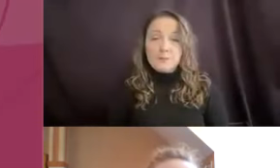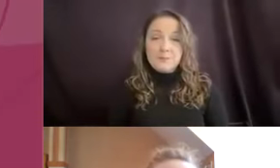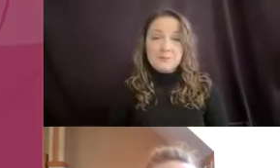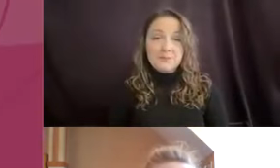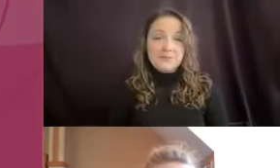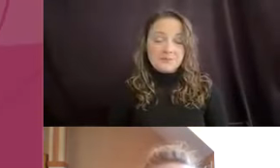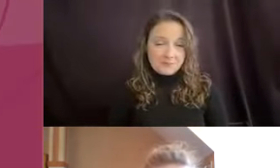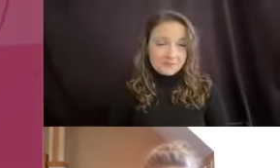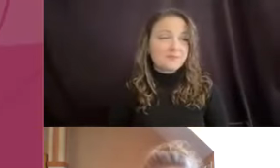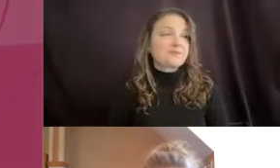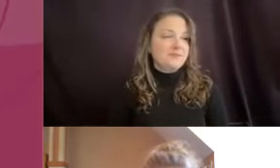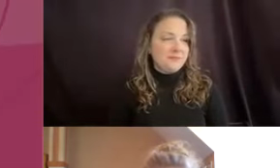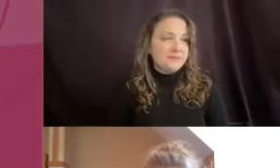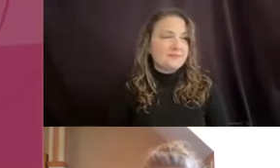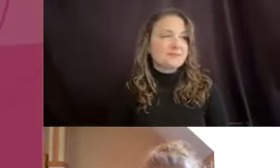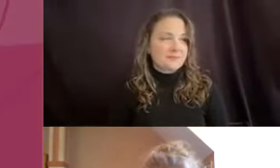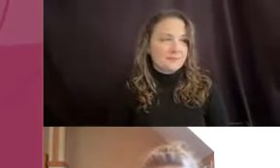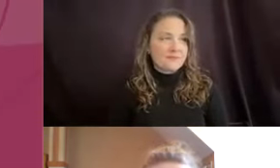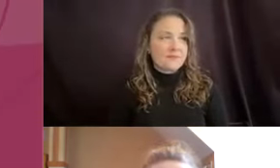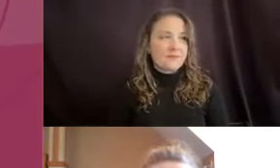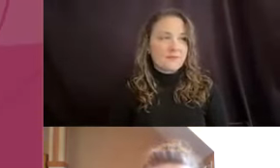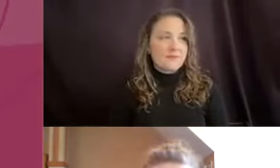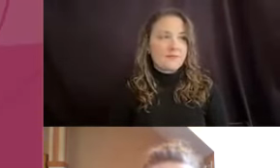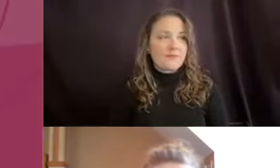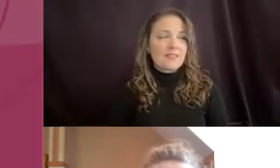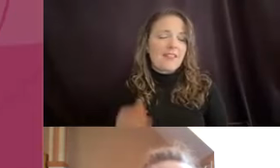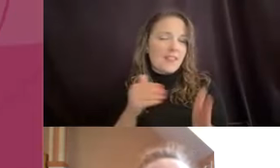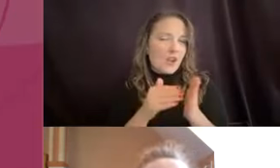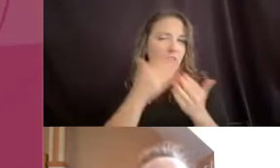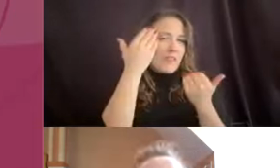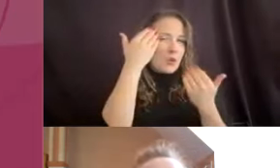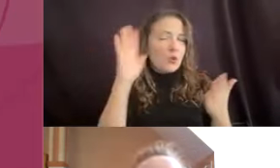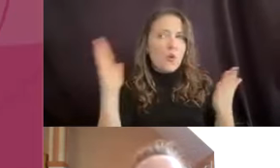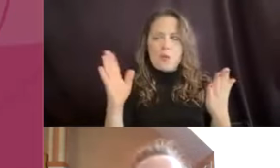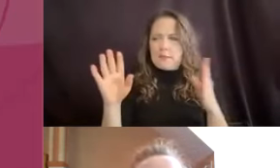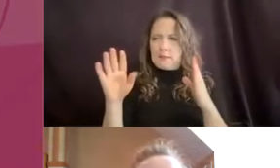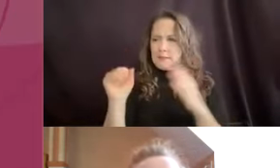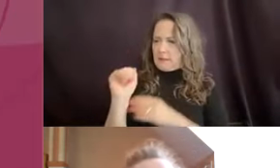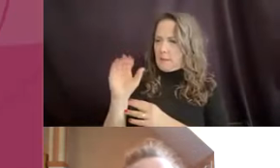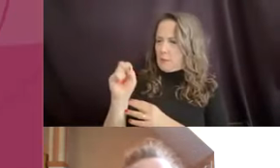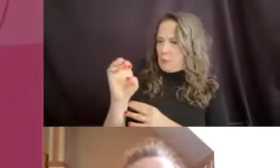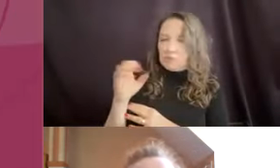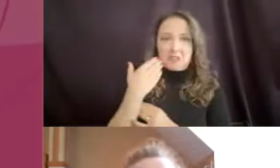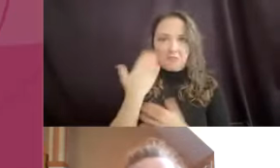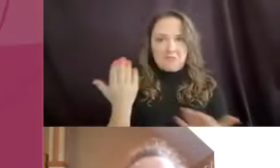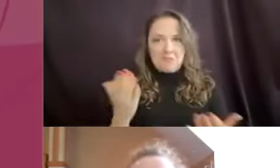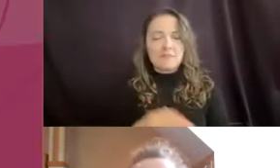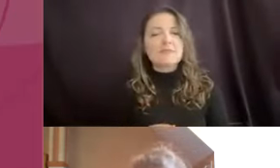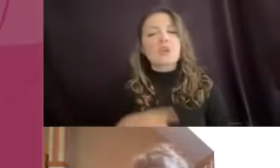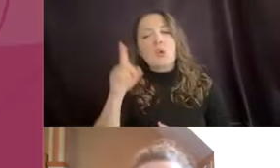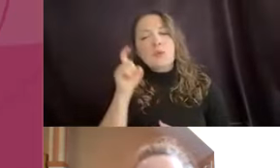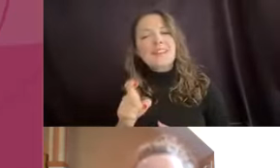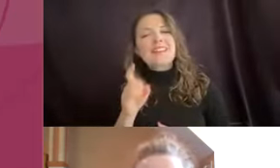They don't know what behaviors constitute abuse all the time. And so we need to give young